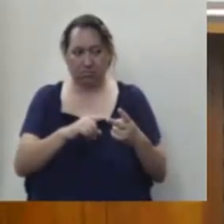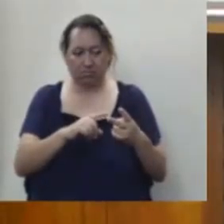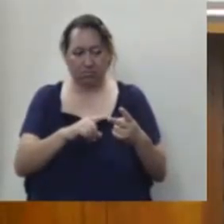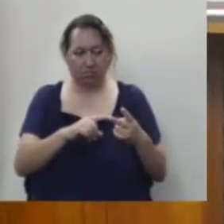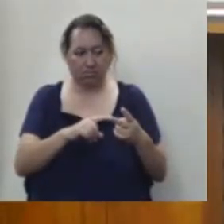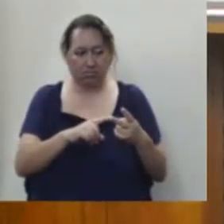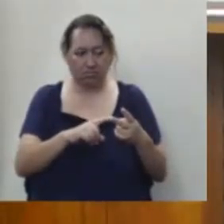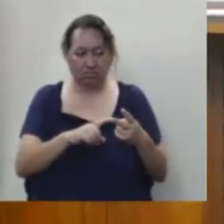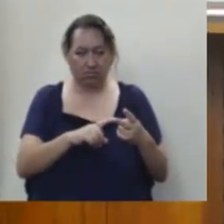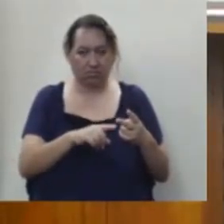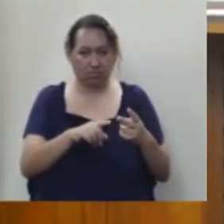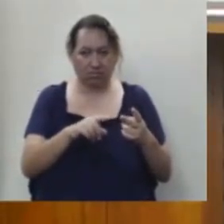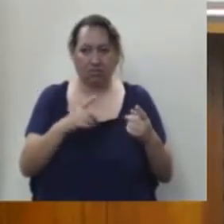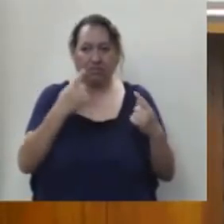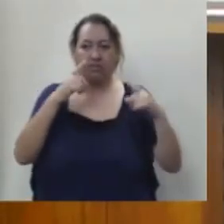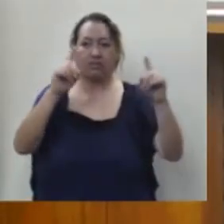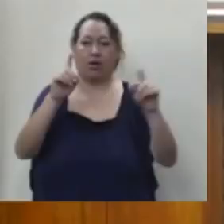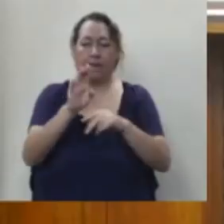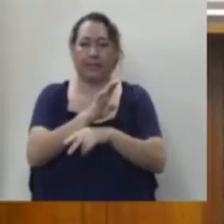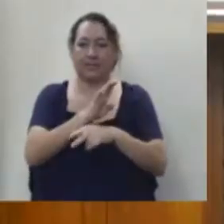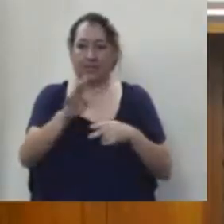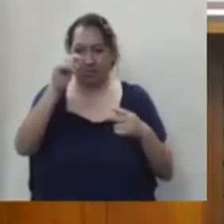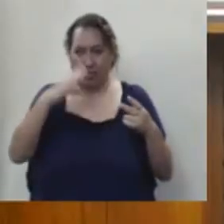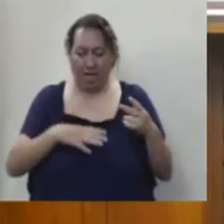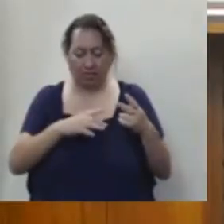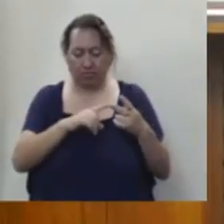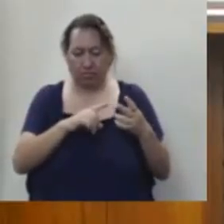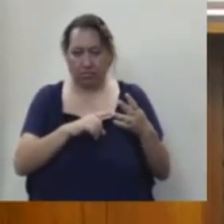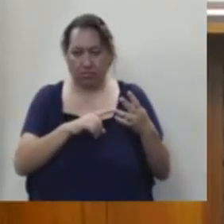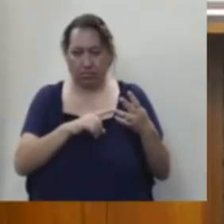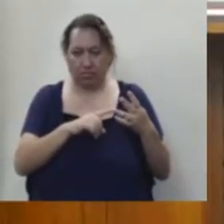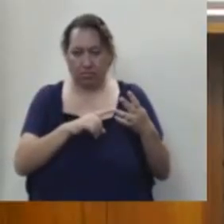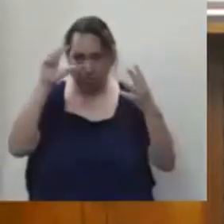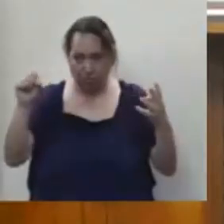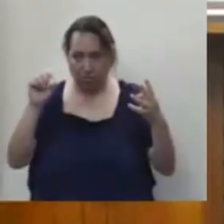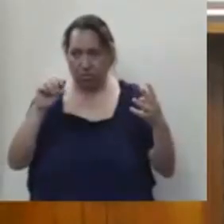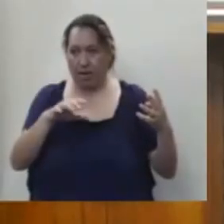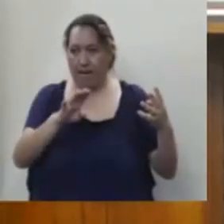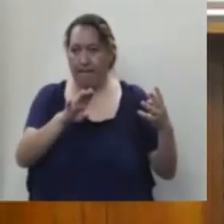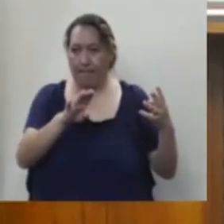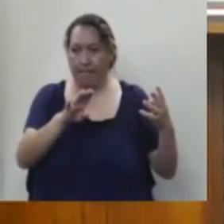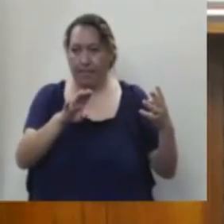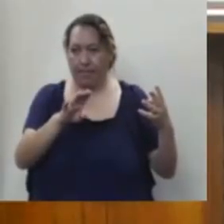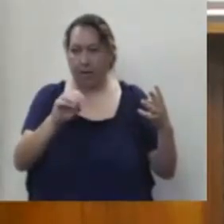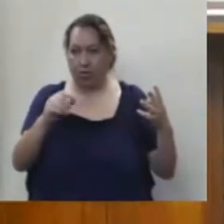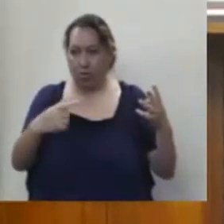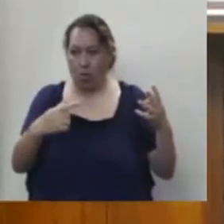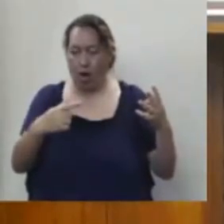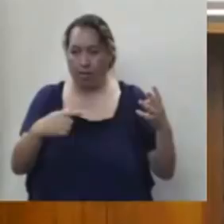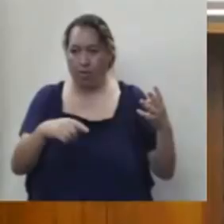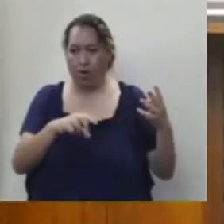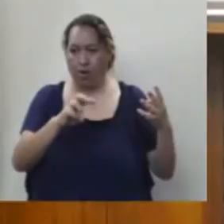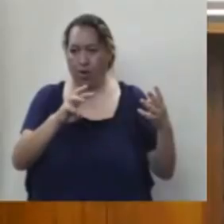successful businessman. Then the president of Bank of Guam, Joaquin Cook, is on there also from